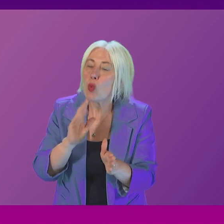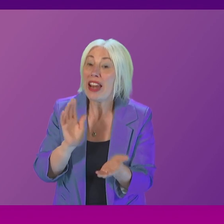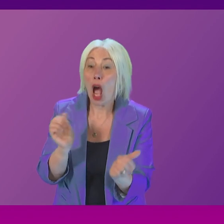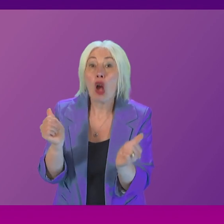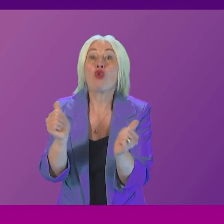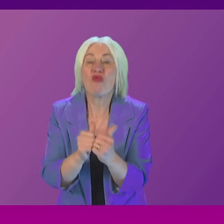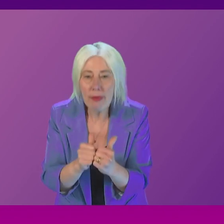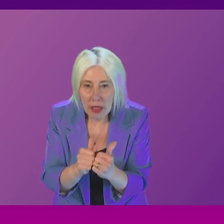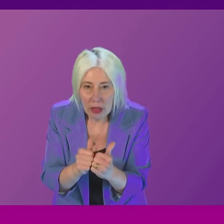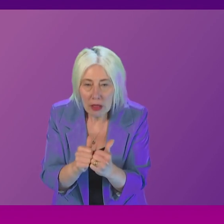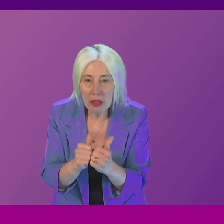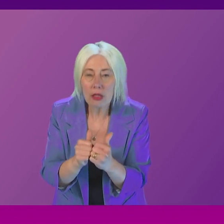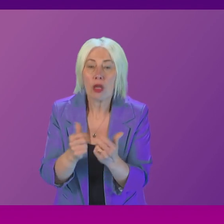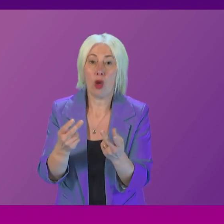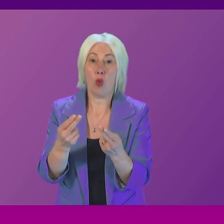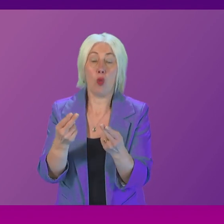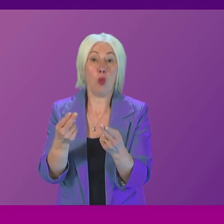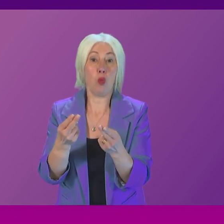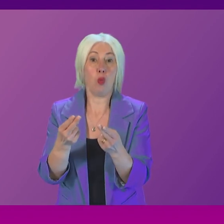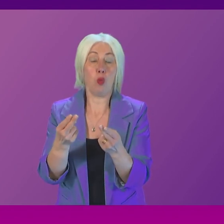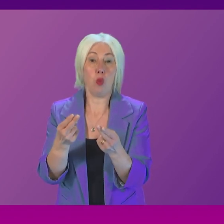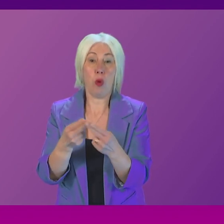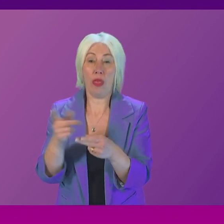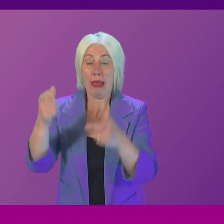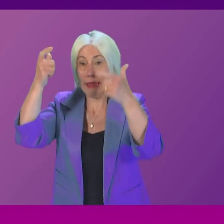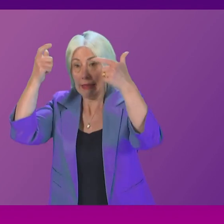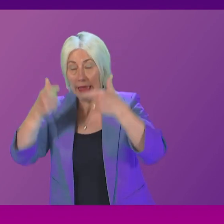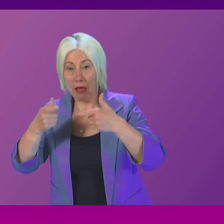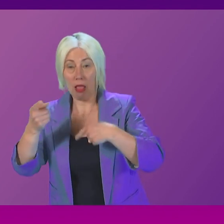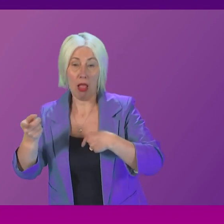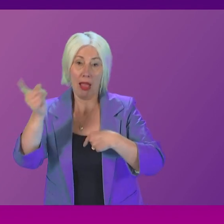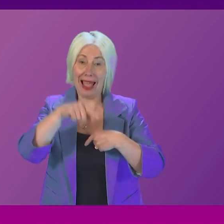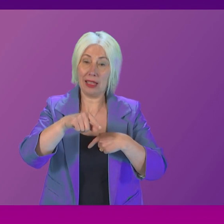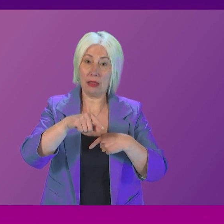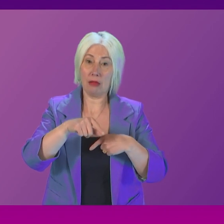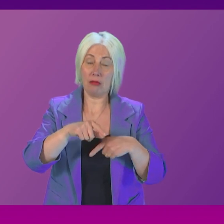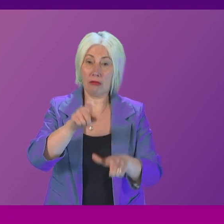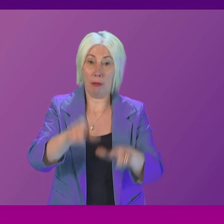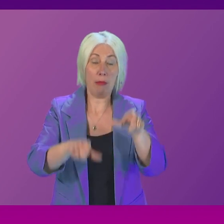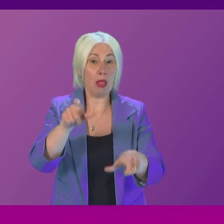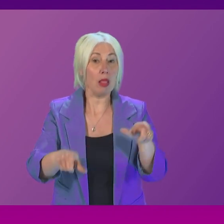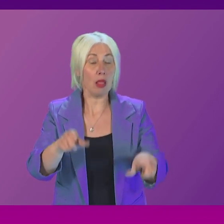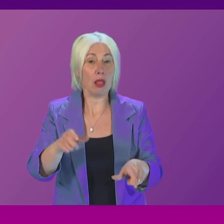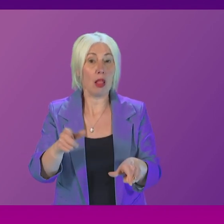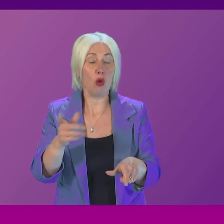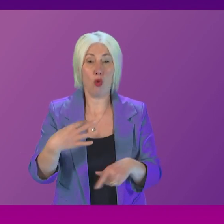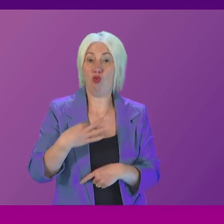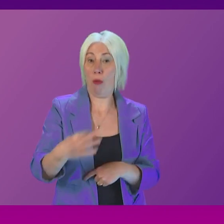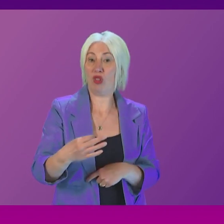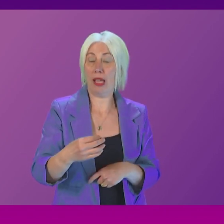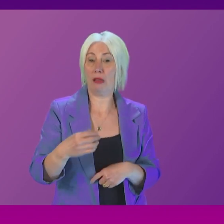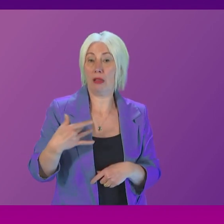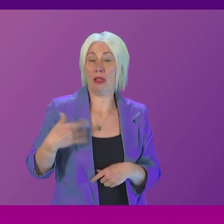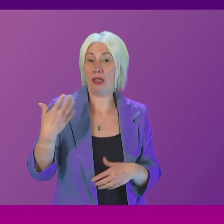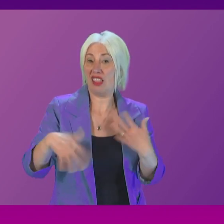agreement with, I hope, both the legal profession and also those who represent survivors